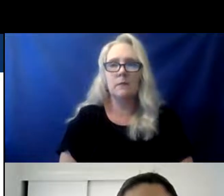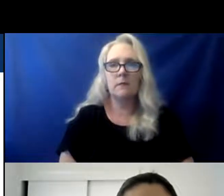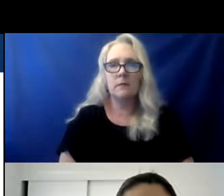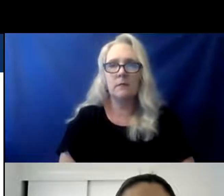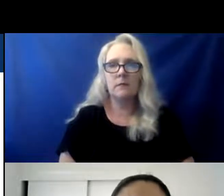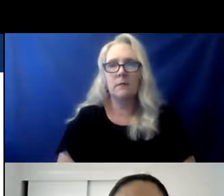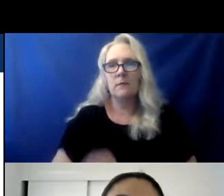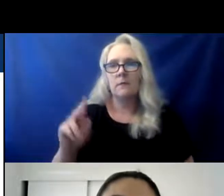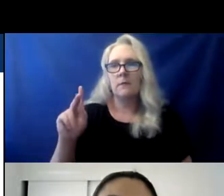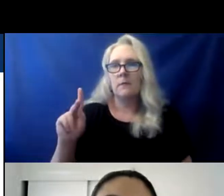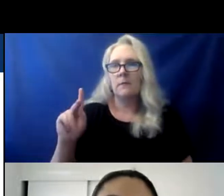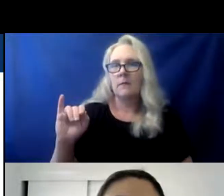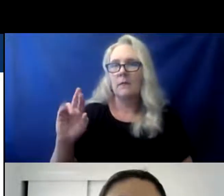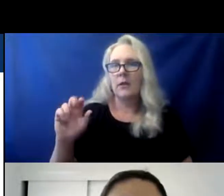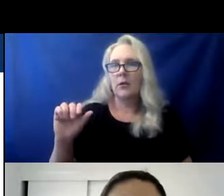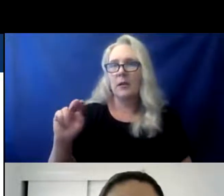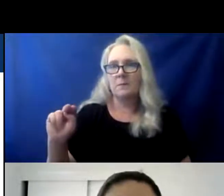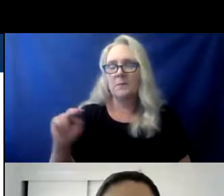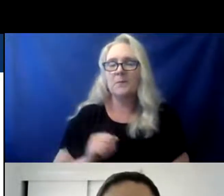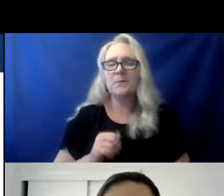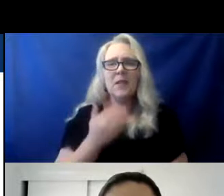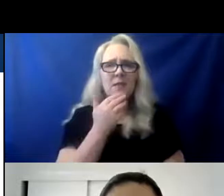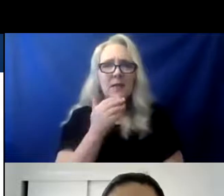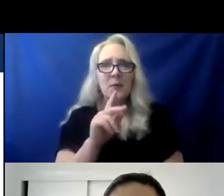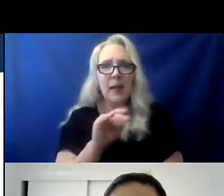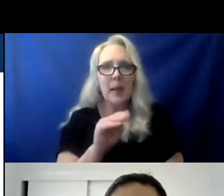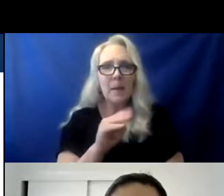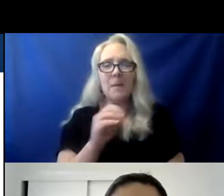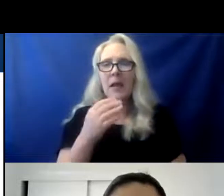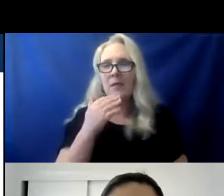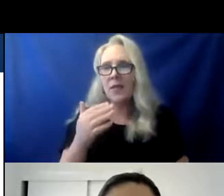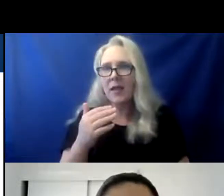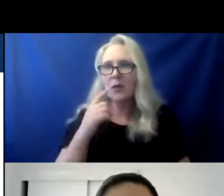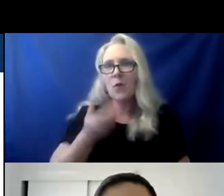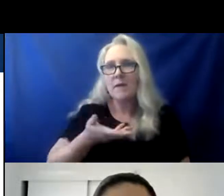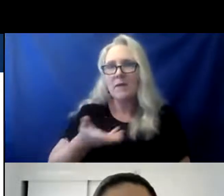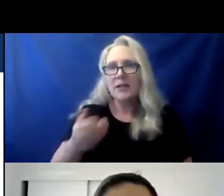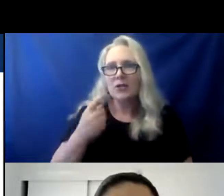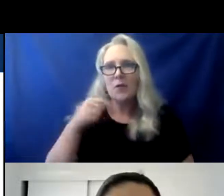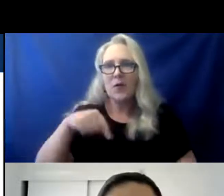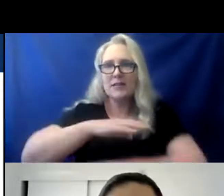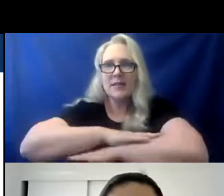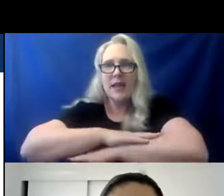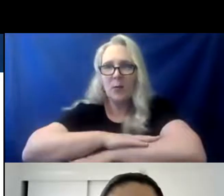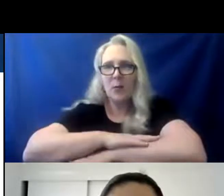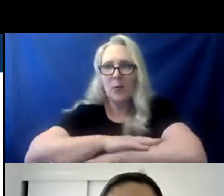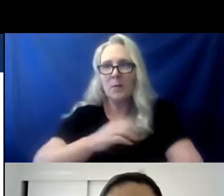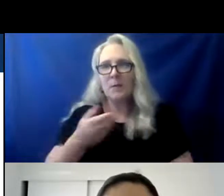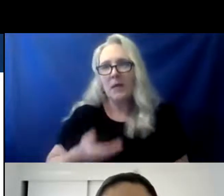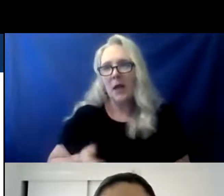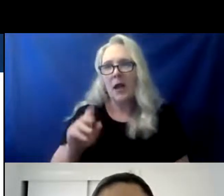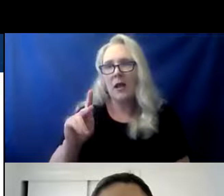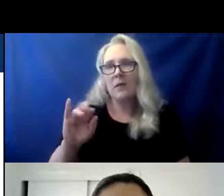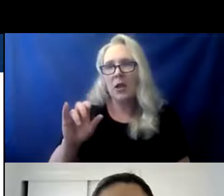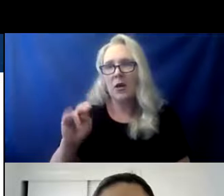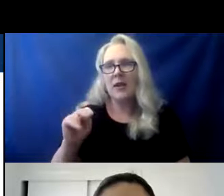Karen. Great, thanks, Kim. And thanks so much for the invitation to this table. My name is Karen Savage-Sunwan. I'm the